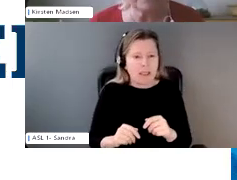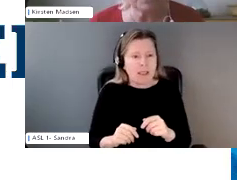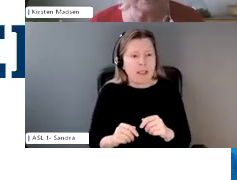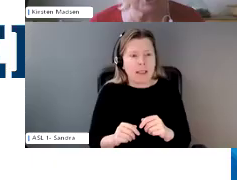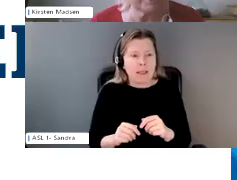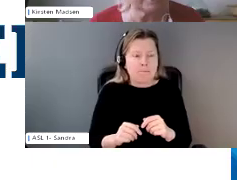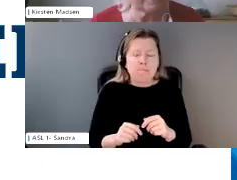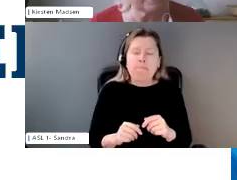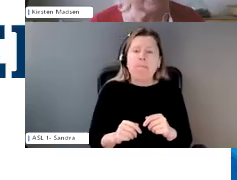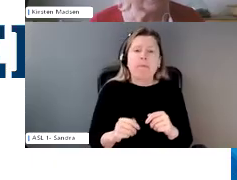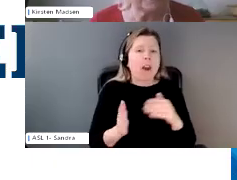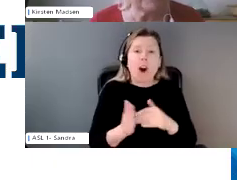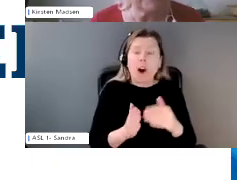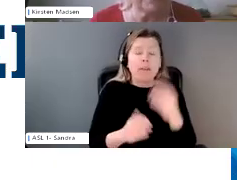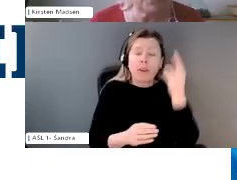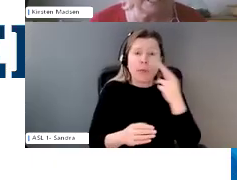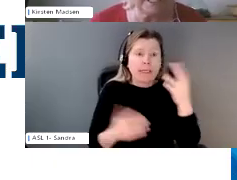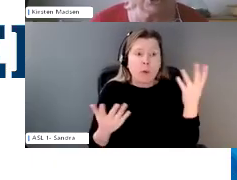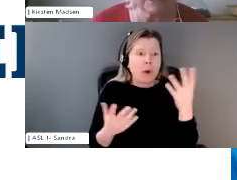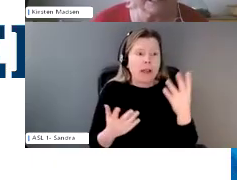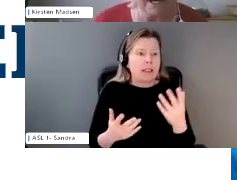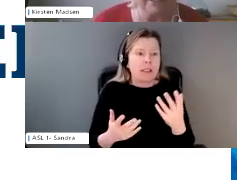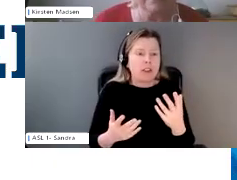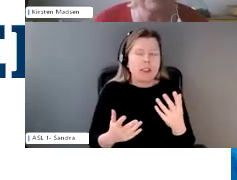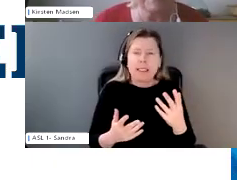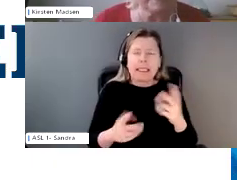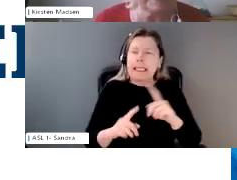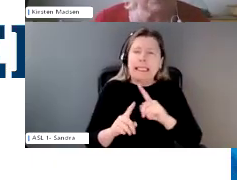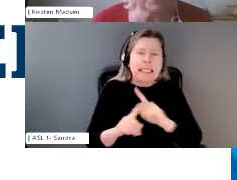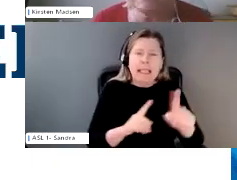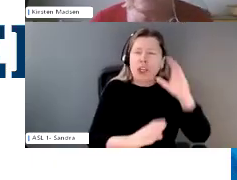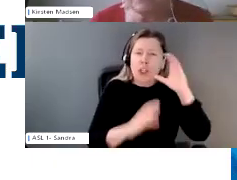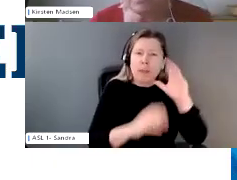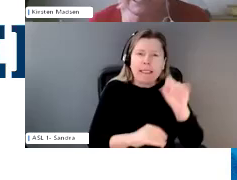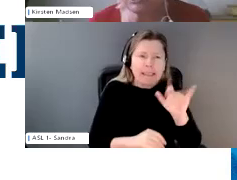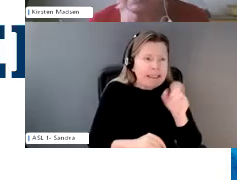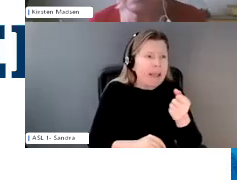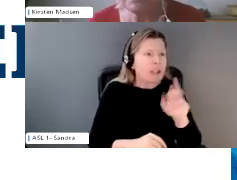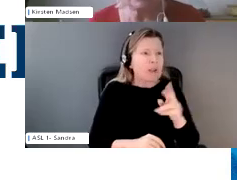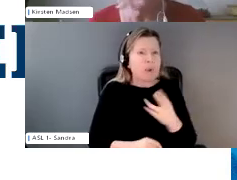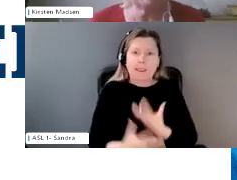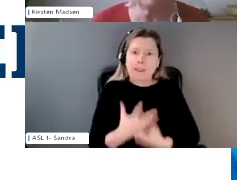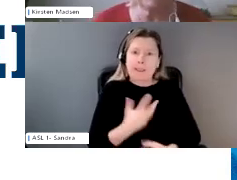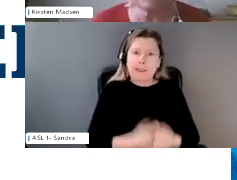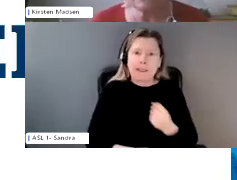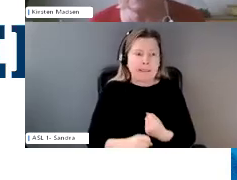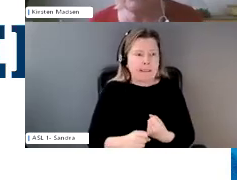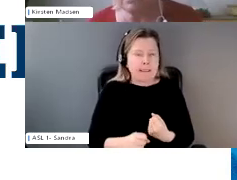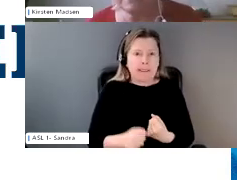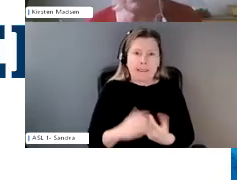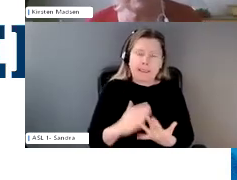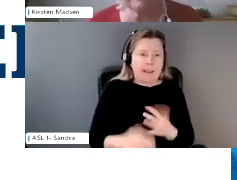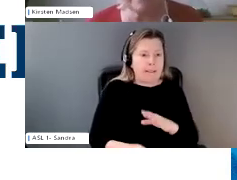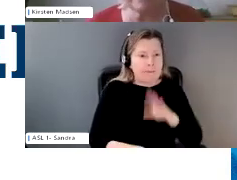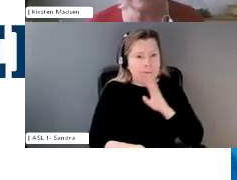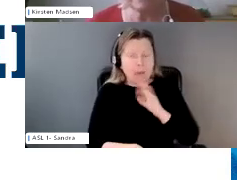pent-up frustrations, different communication styles, basically just miscommunication. A person thinks they're being